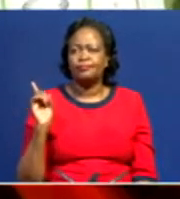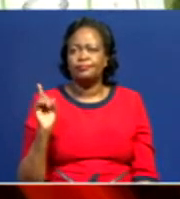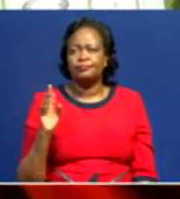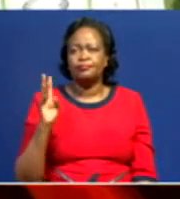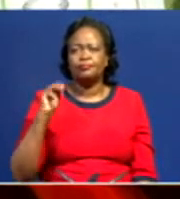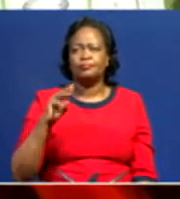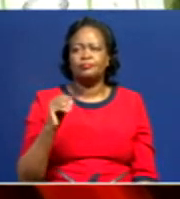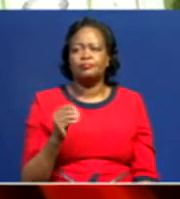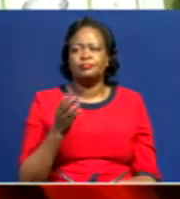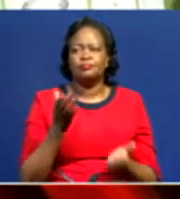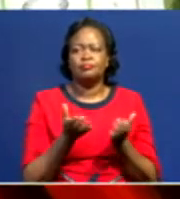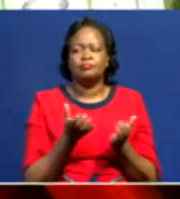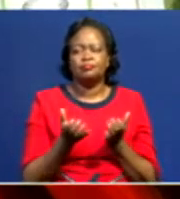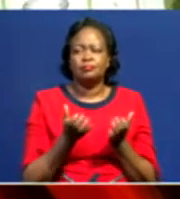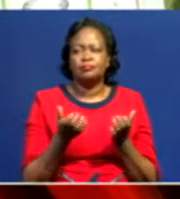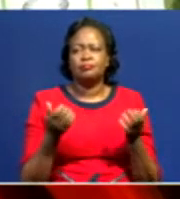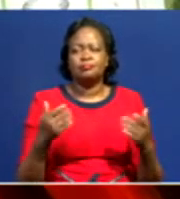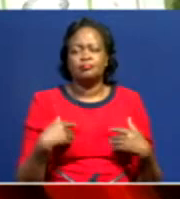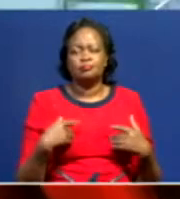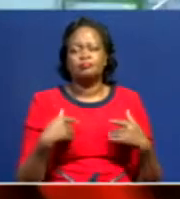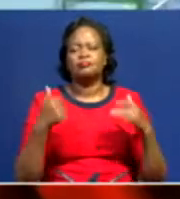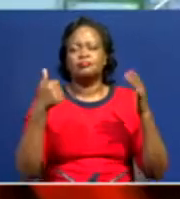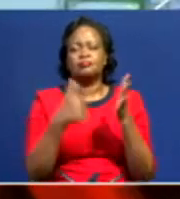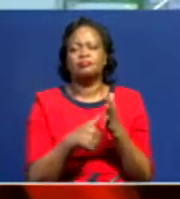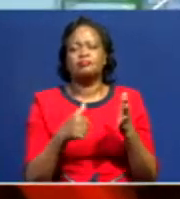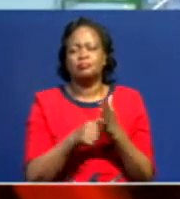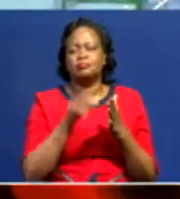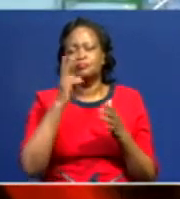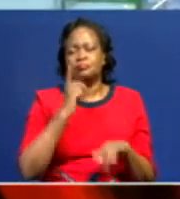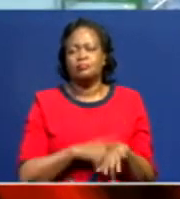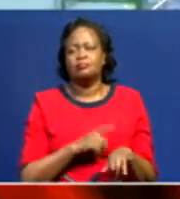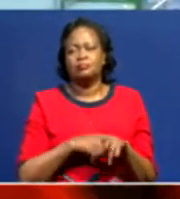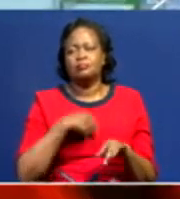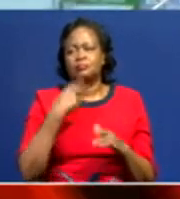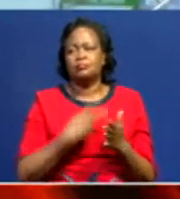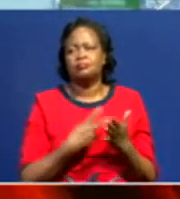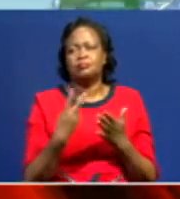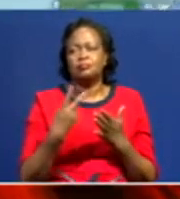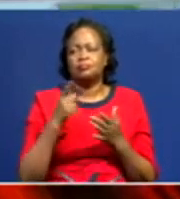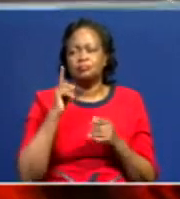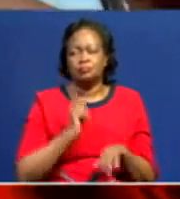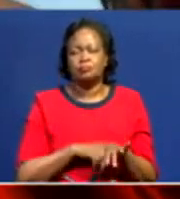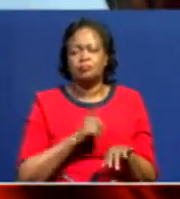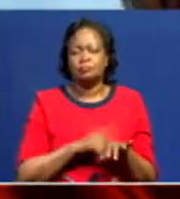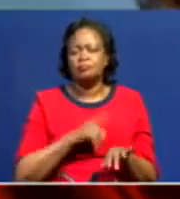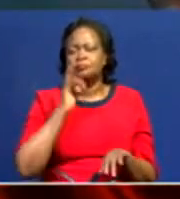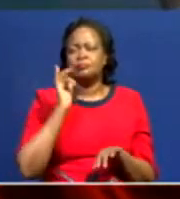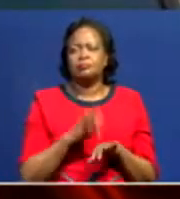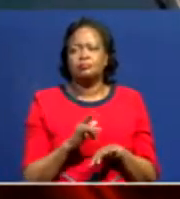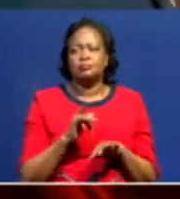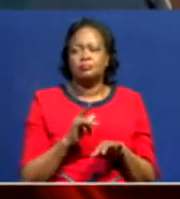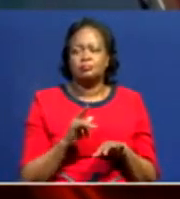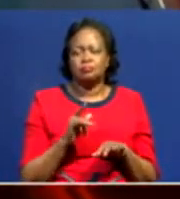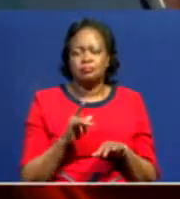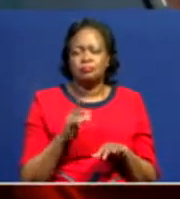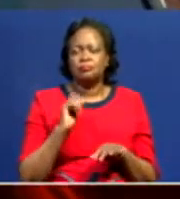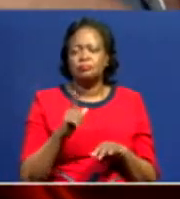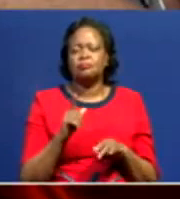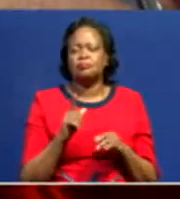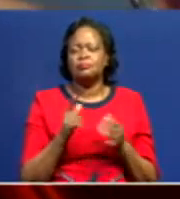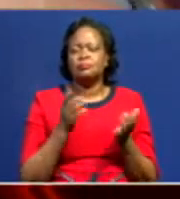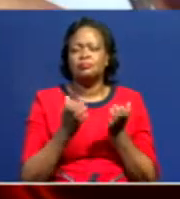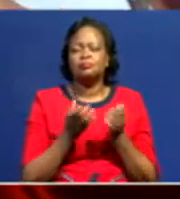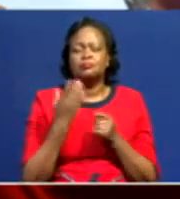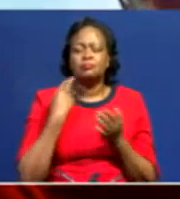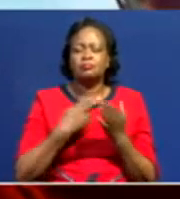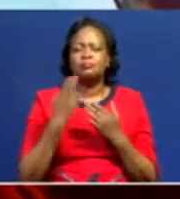Mpesa services are facing disruption for the second time within 2 weeks, this time round affecting the paybill service. 2 weeks